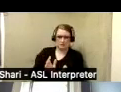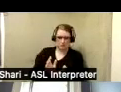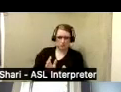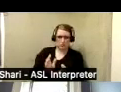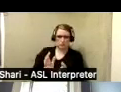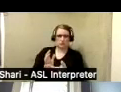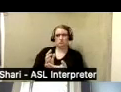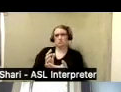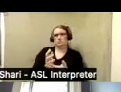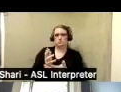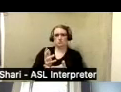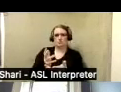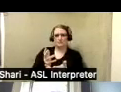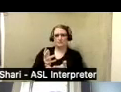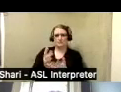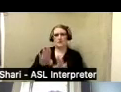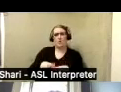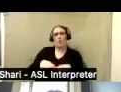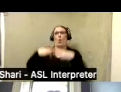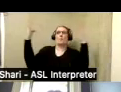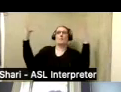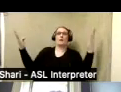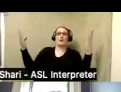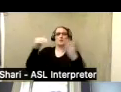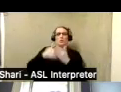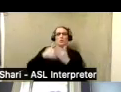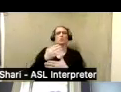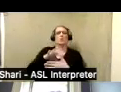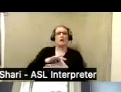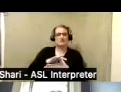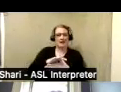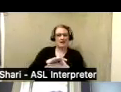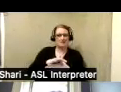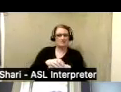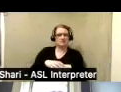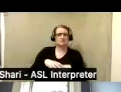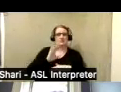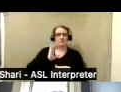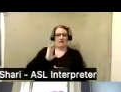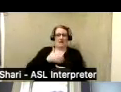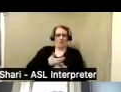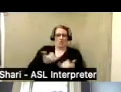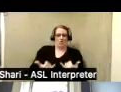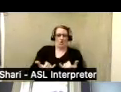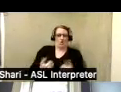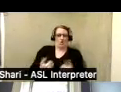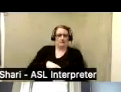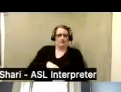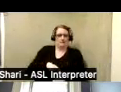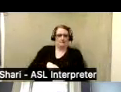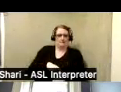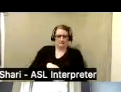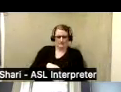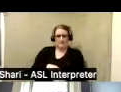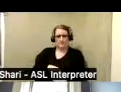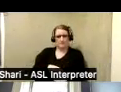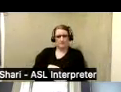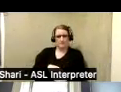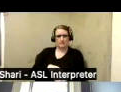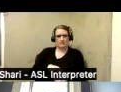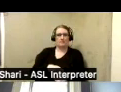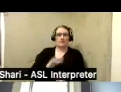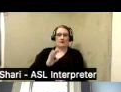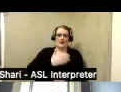brought into, honored by opening them up into a new context, the context of our times